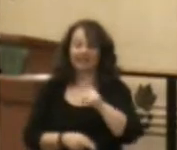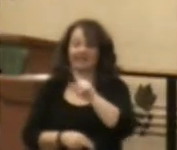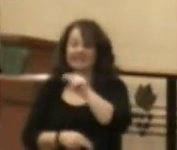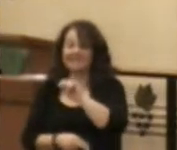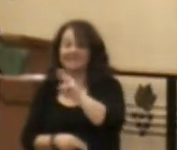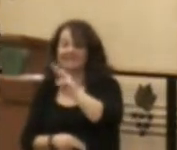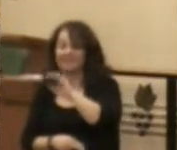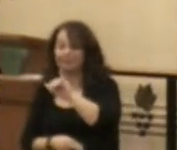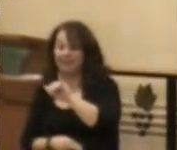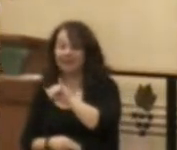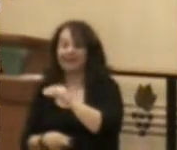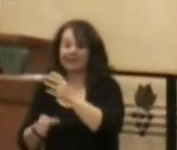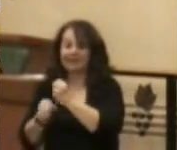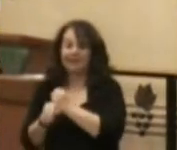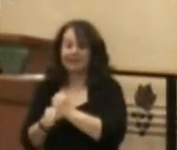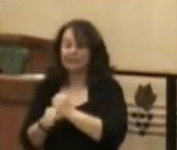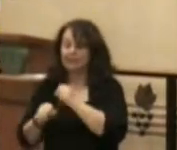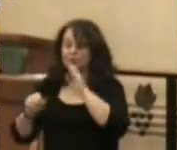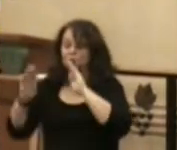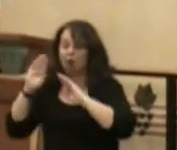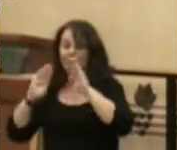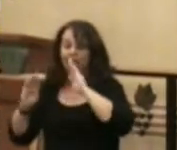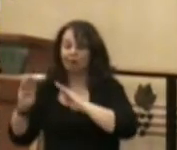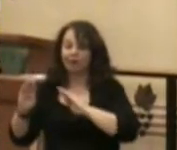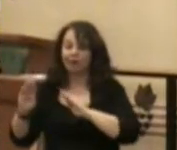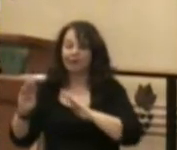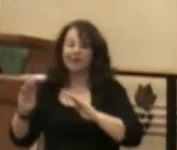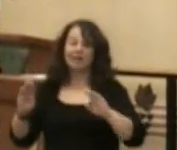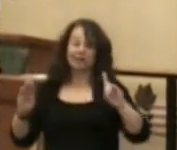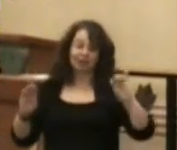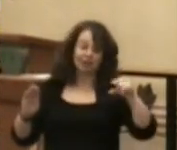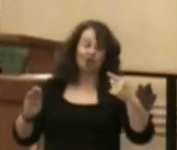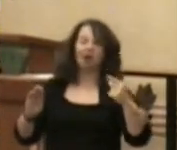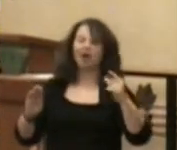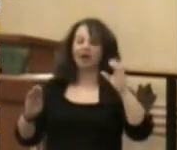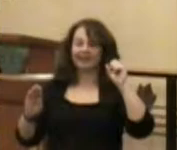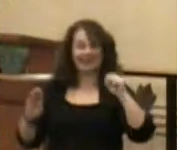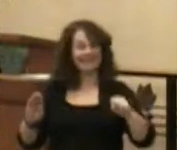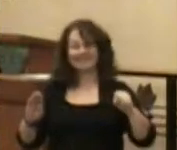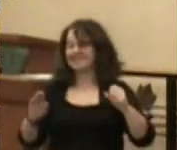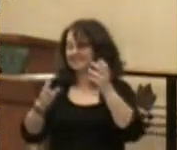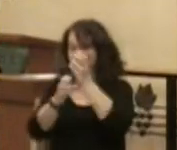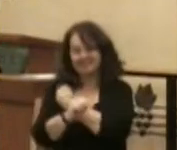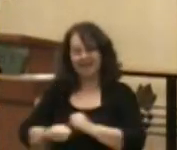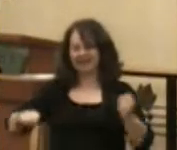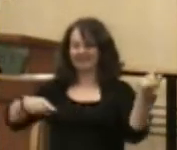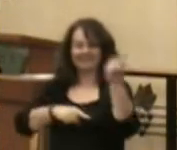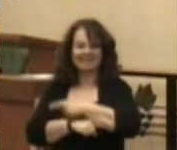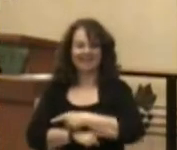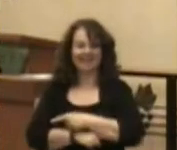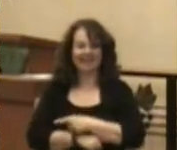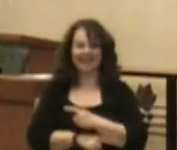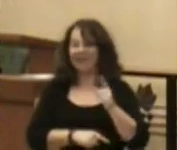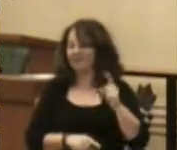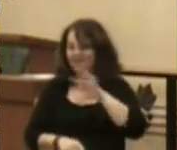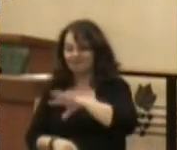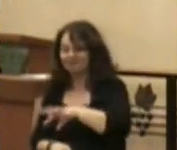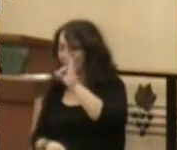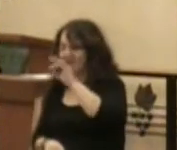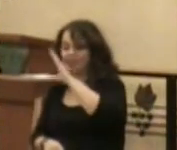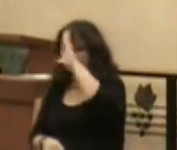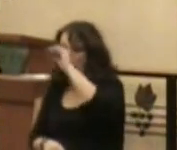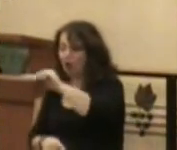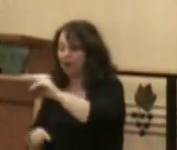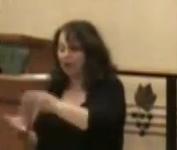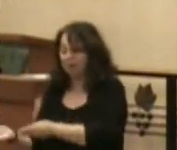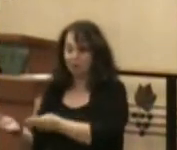every episode, Lassie could somehow miraculously save the day. I'm quite sure that if Lassie was set